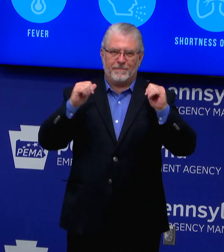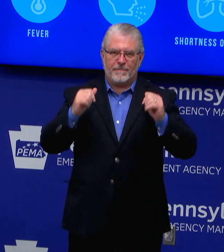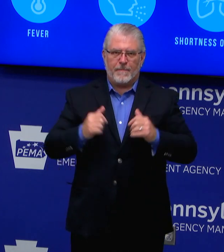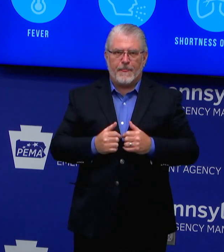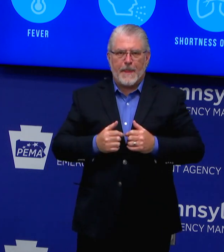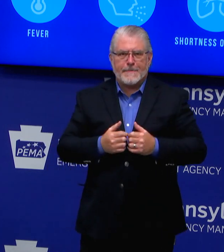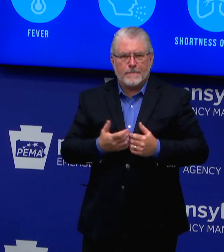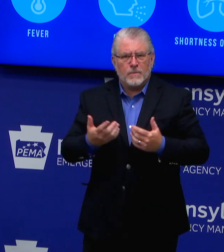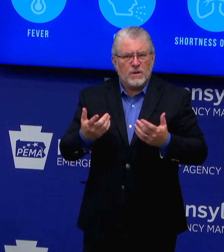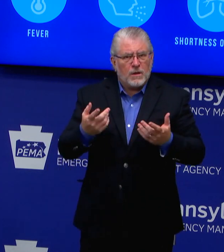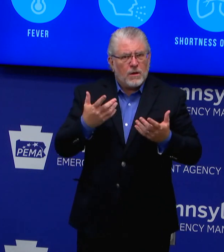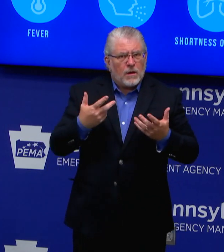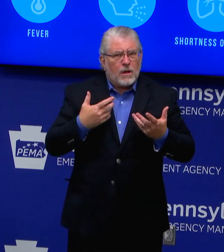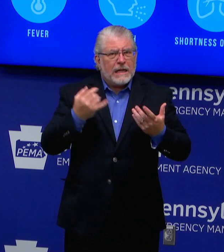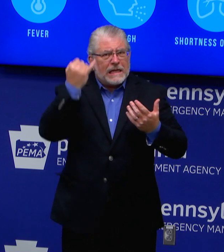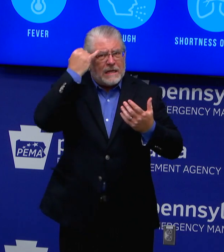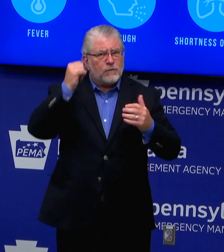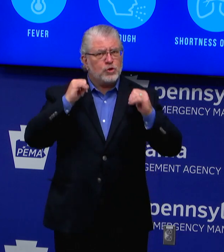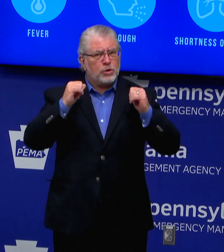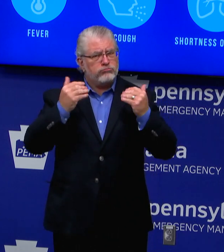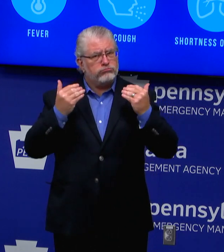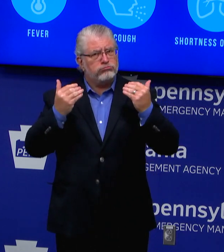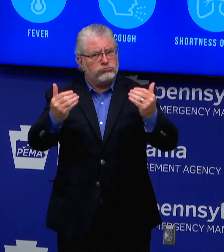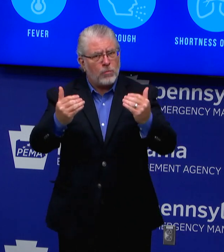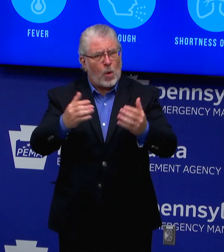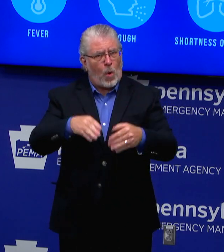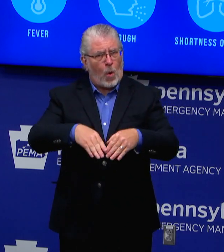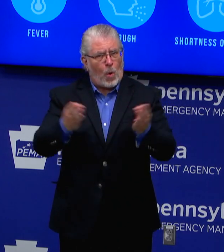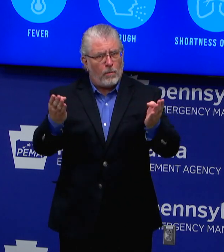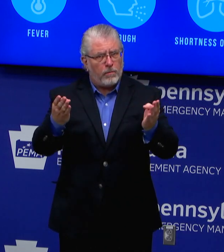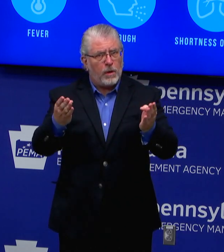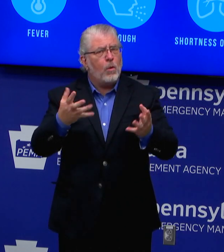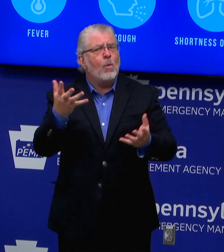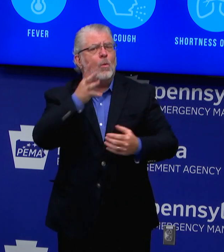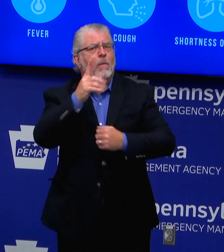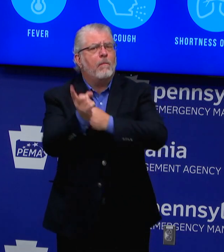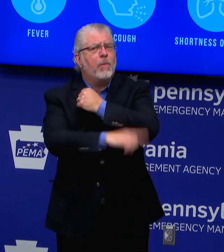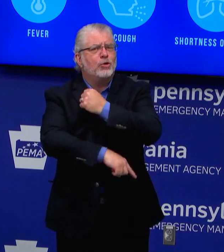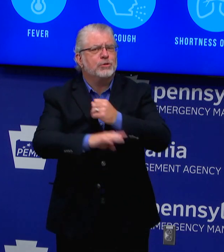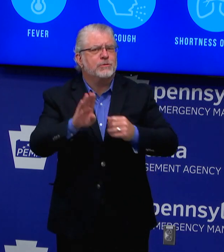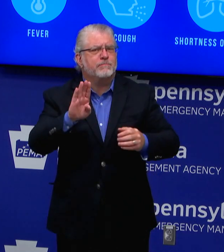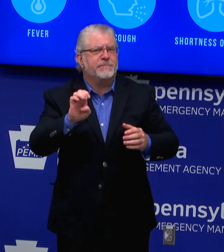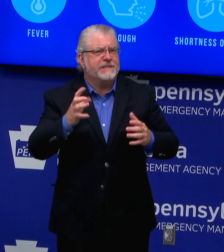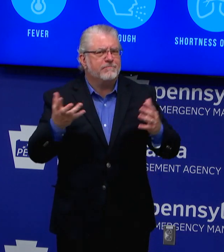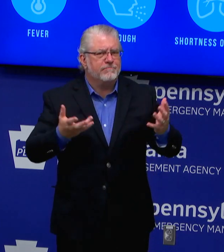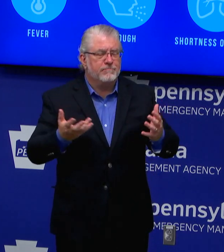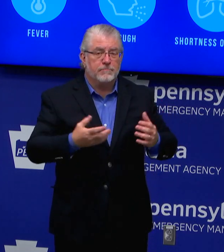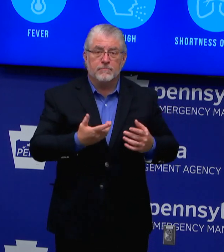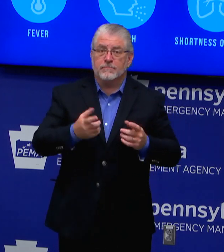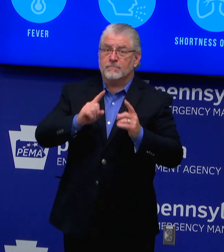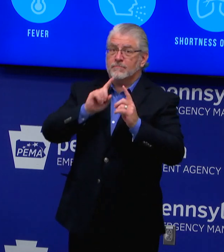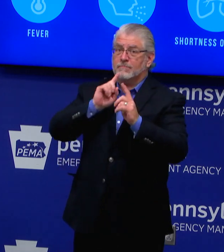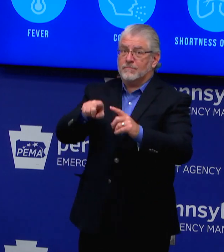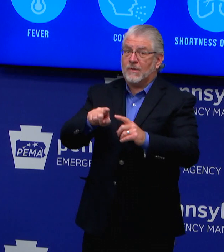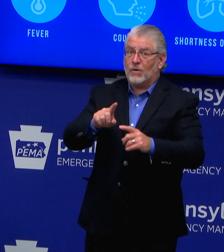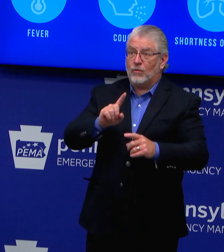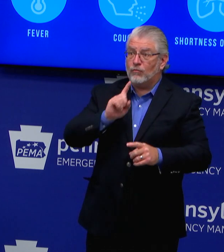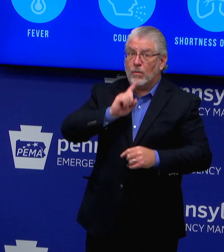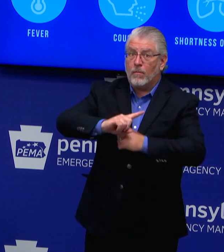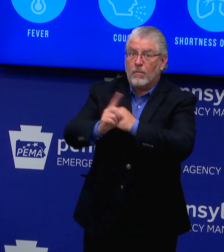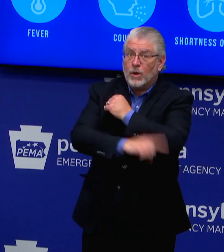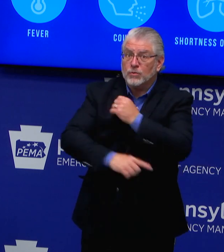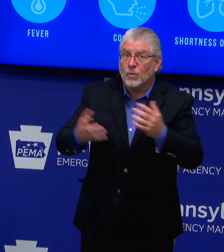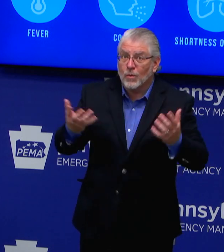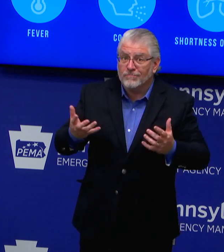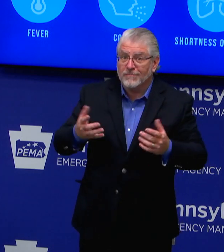reopen? Well, when we talk about penalty, the real penalty is that the people